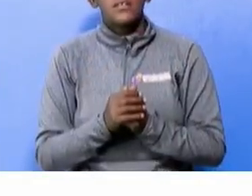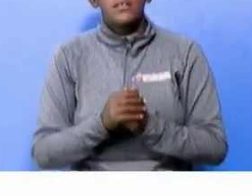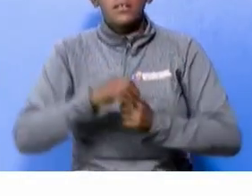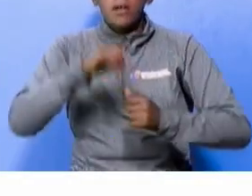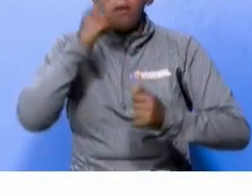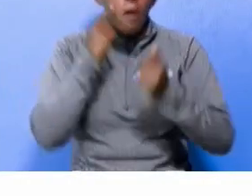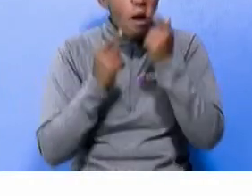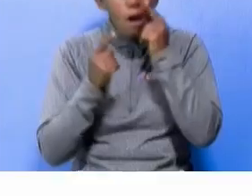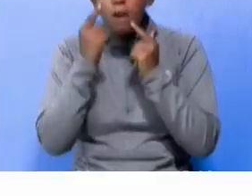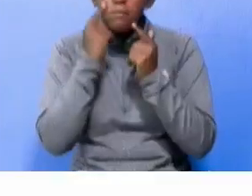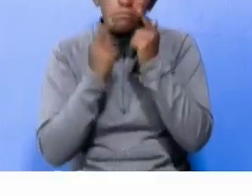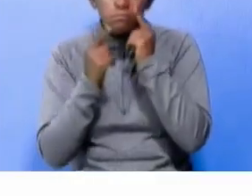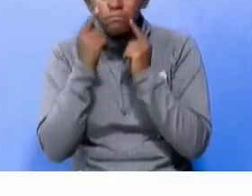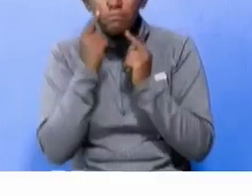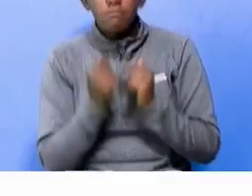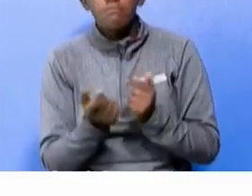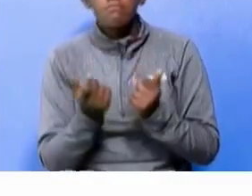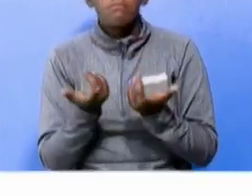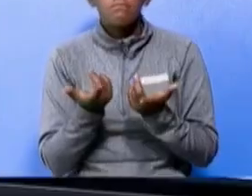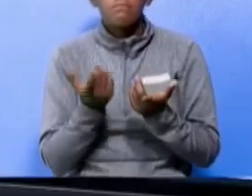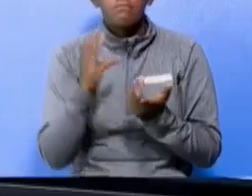cry.